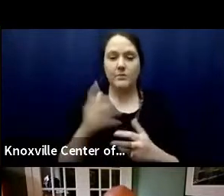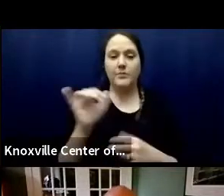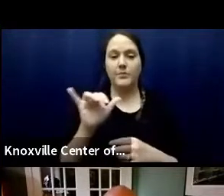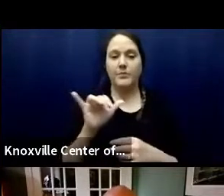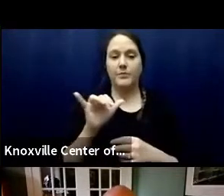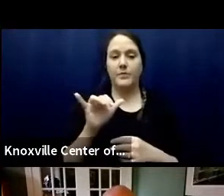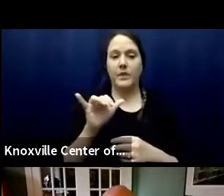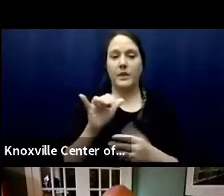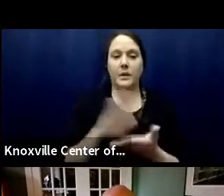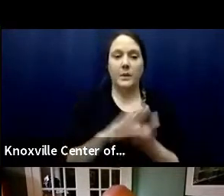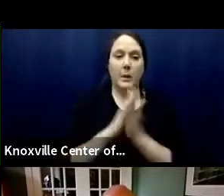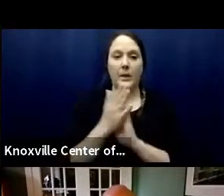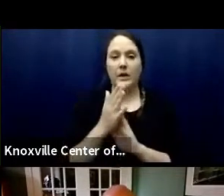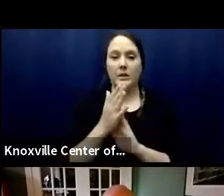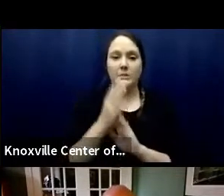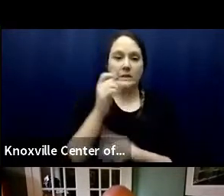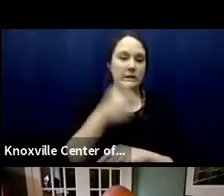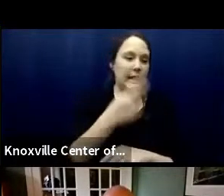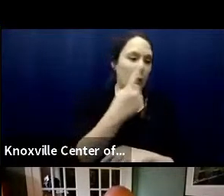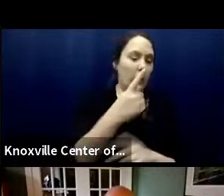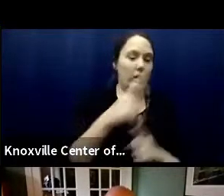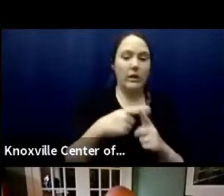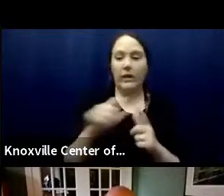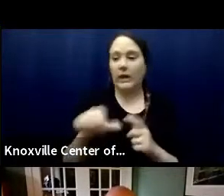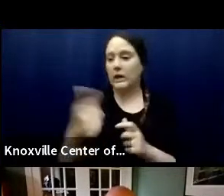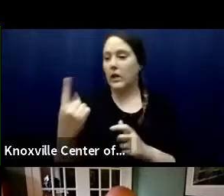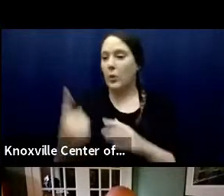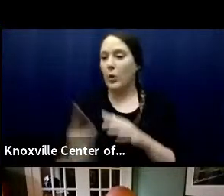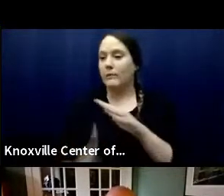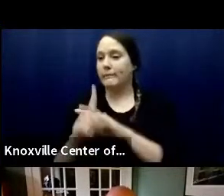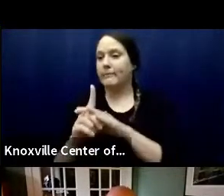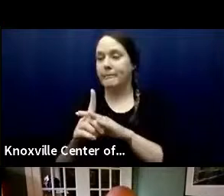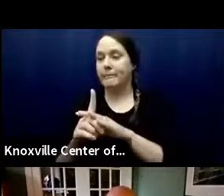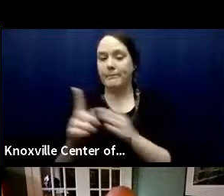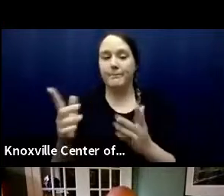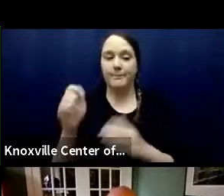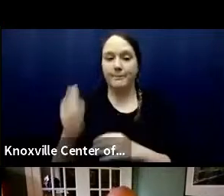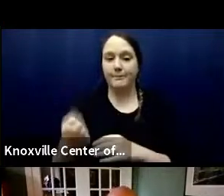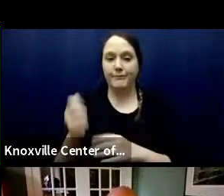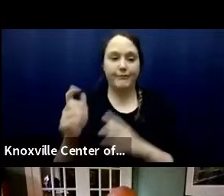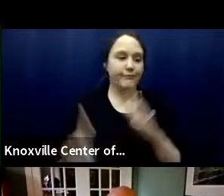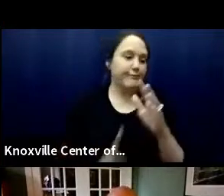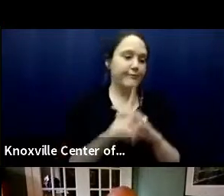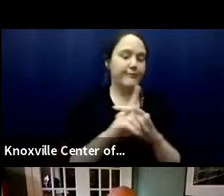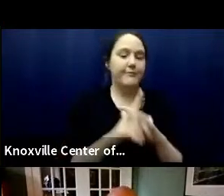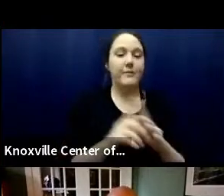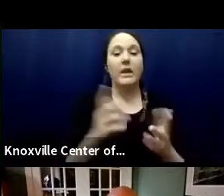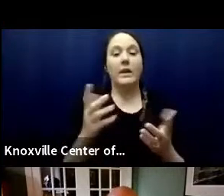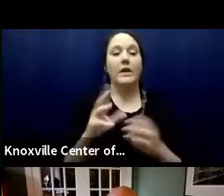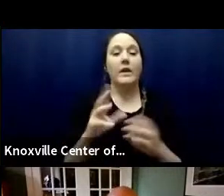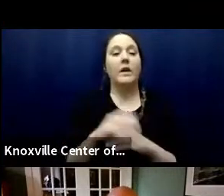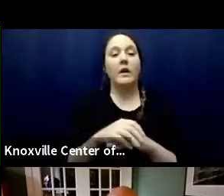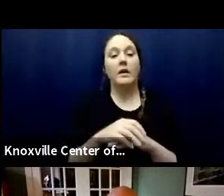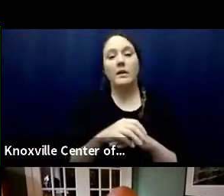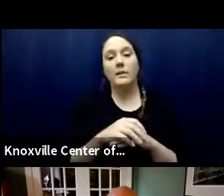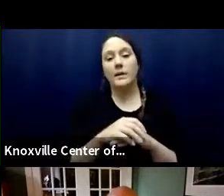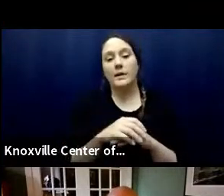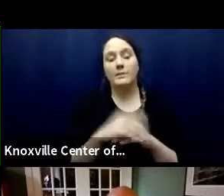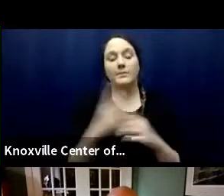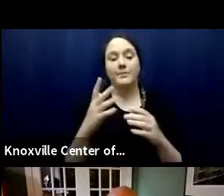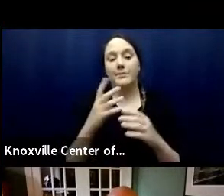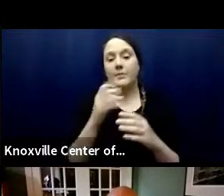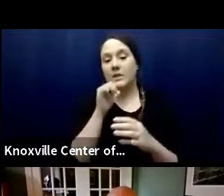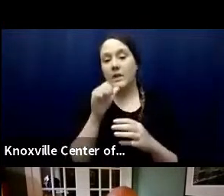of becomes whack-a-mole. You know, if you get one, you've got others that pop up. Not a reason not to do it, but I mean, it is out